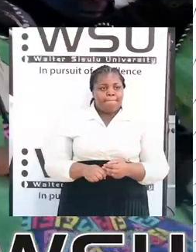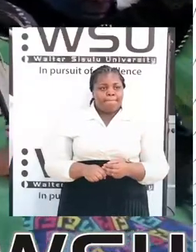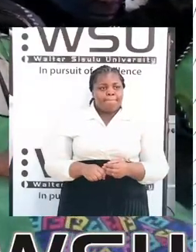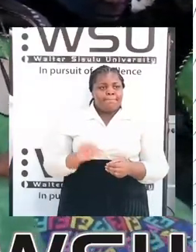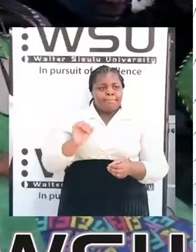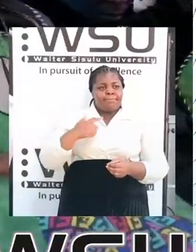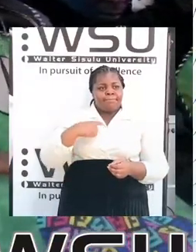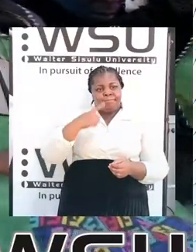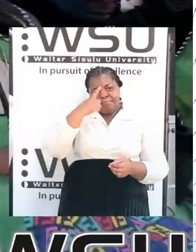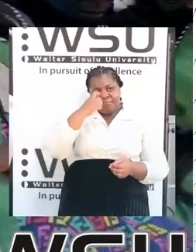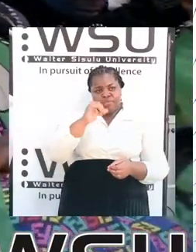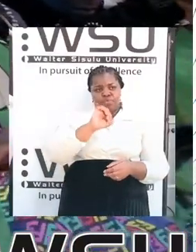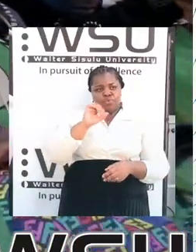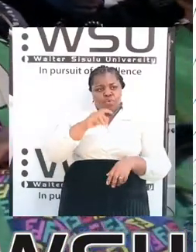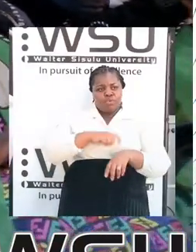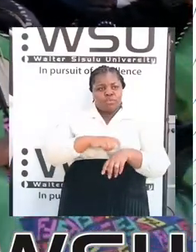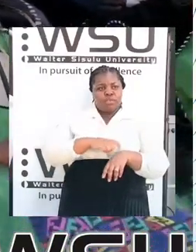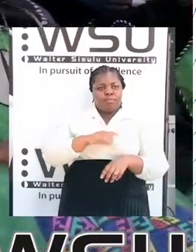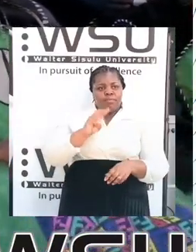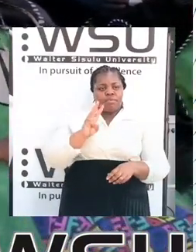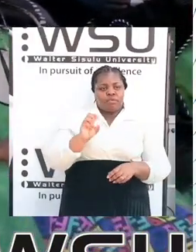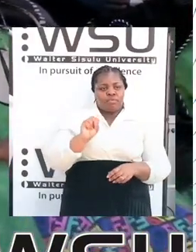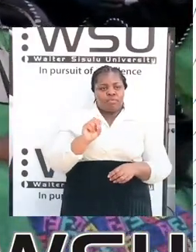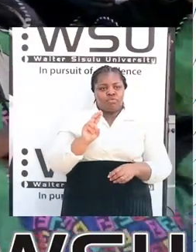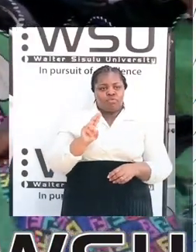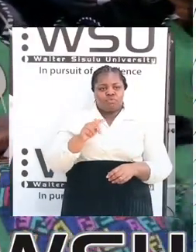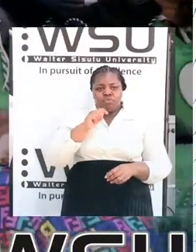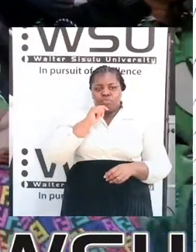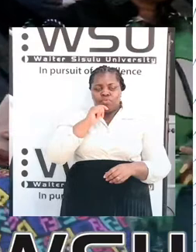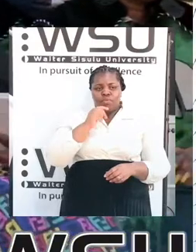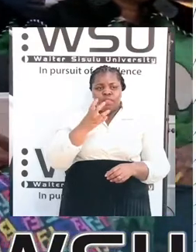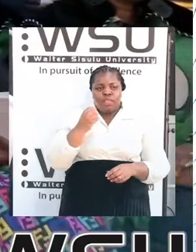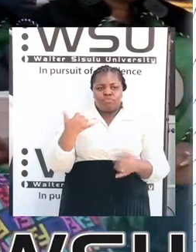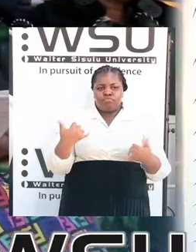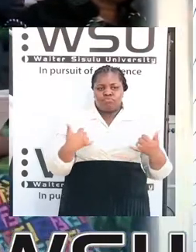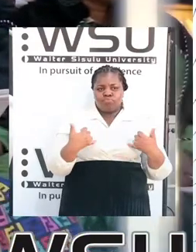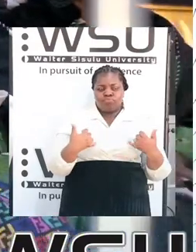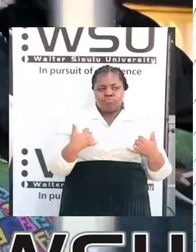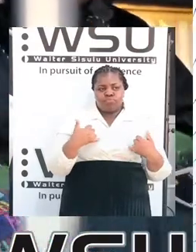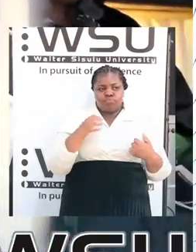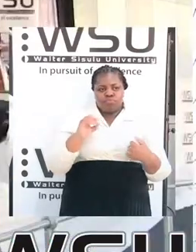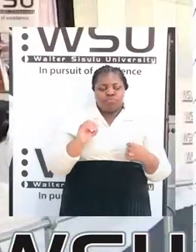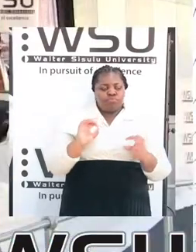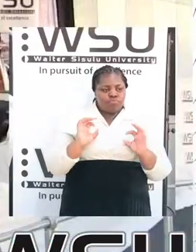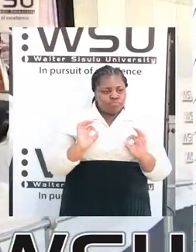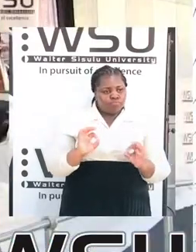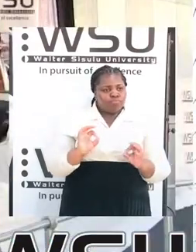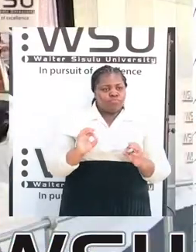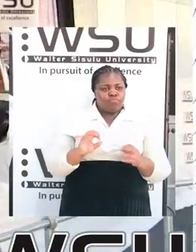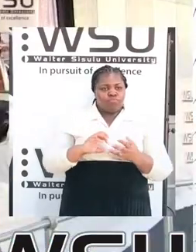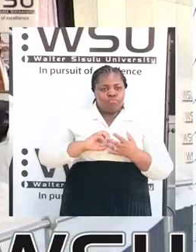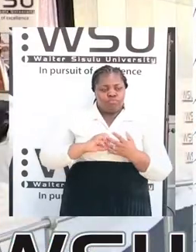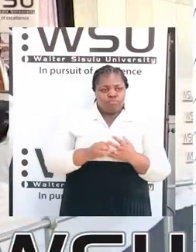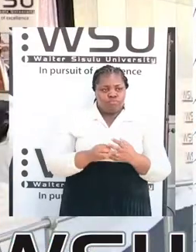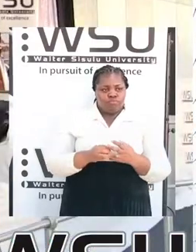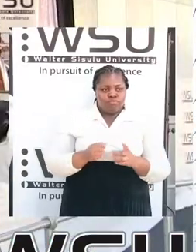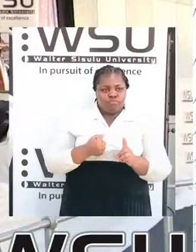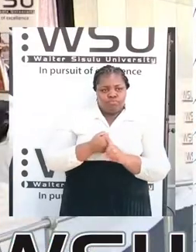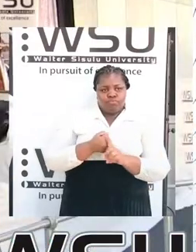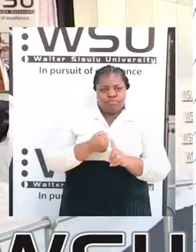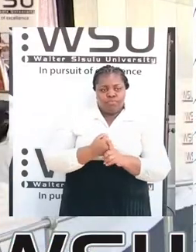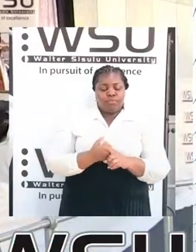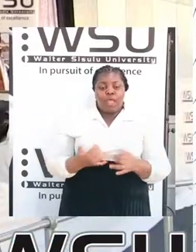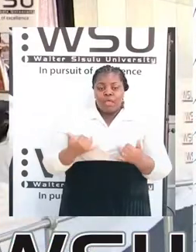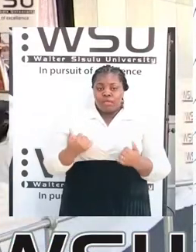I believe your time at WSU have been filled with moments of joy, discovery, and triumph.